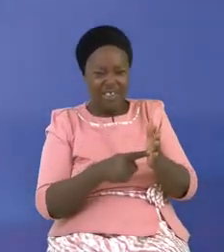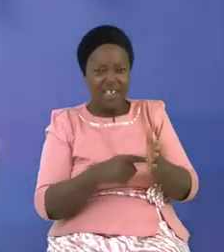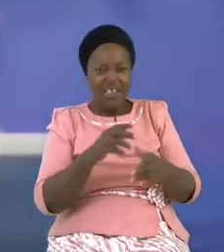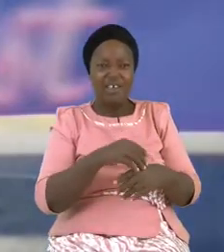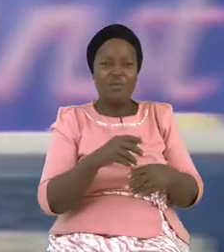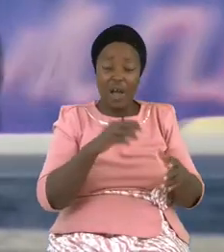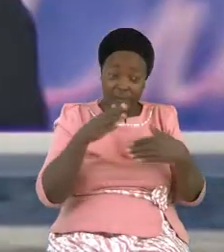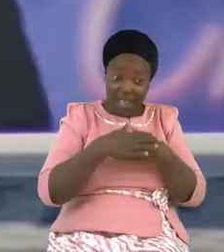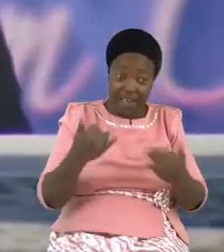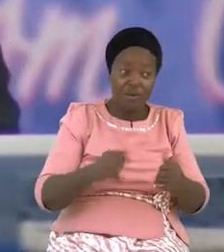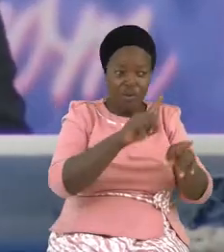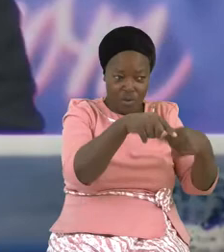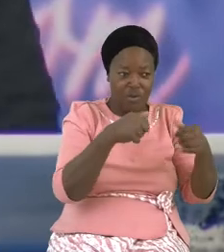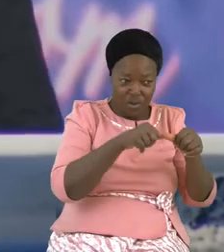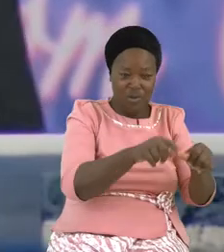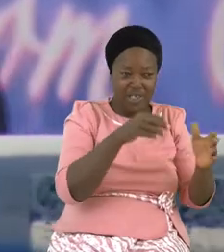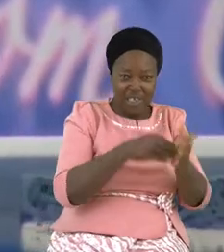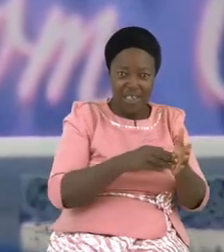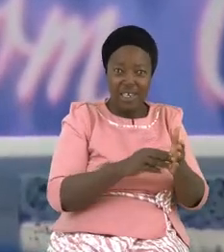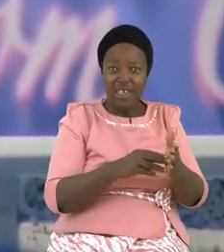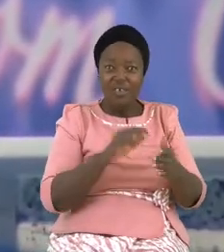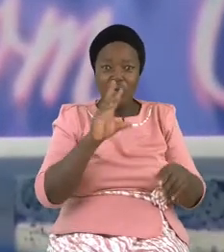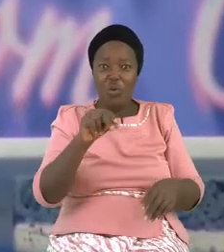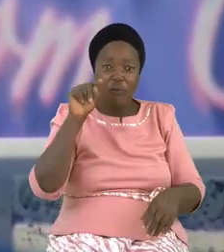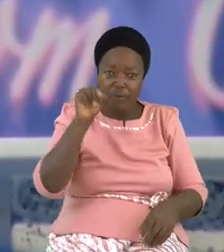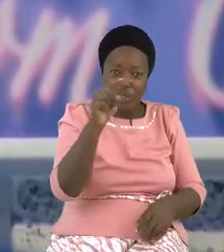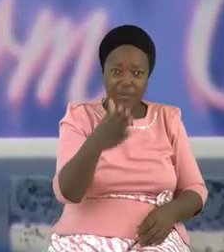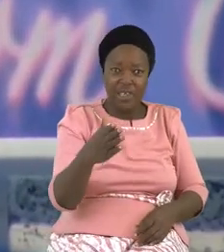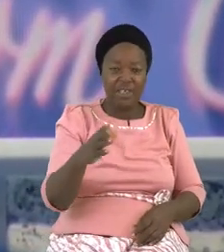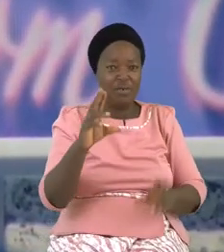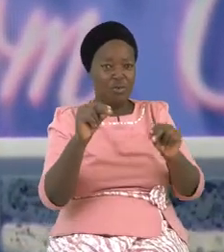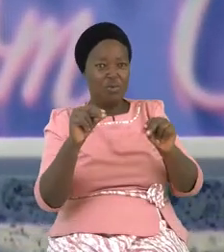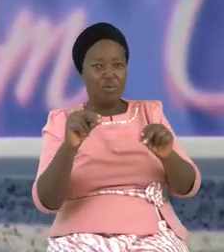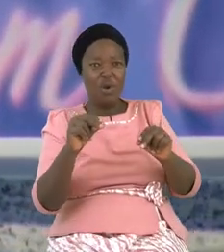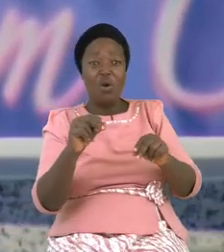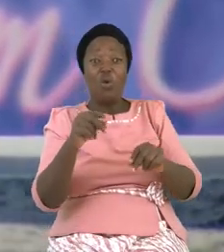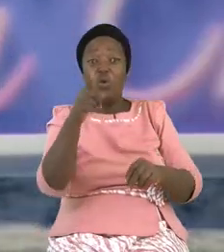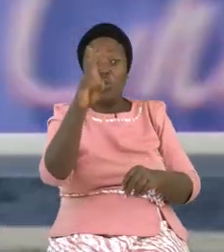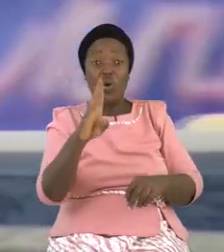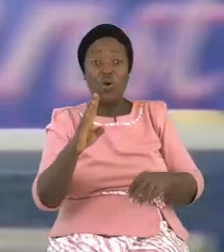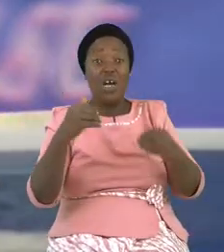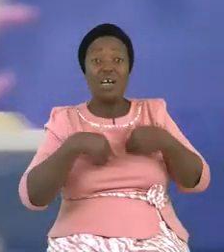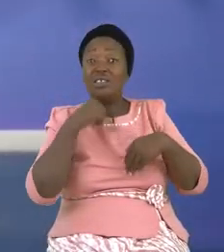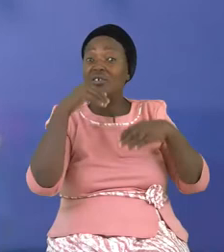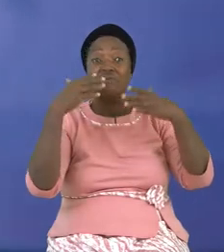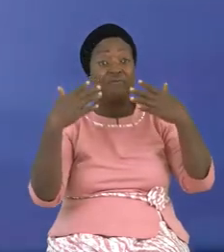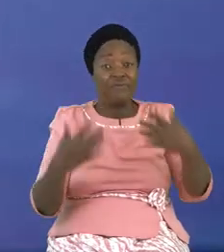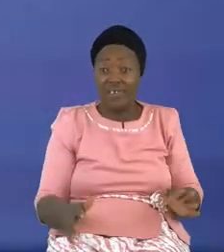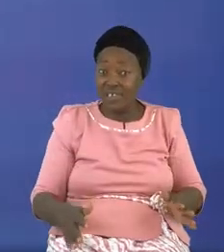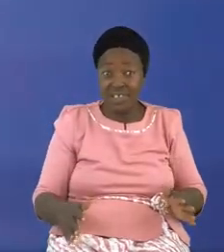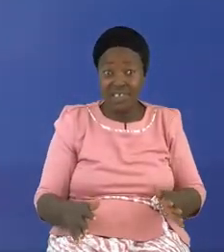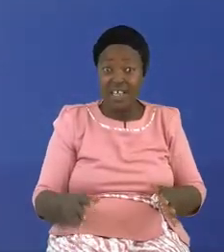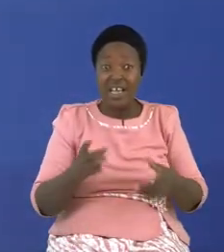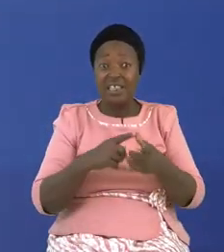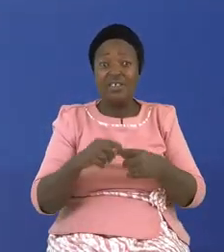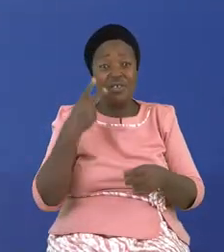then rise up and go back home. God is not finished yet. You see the man that went for